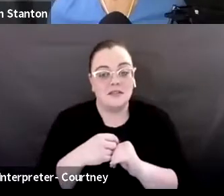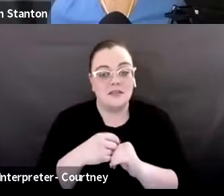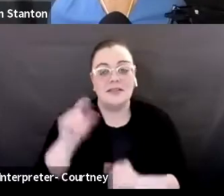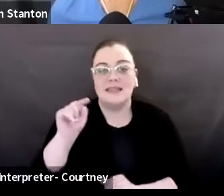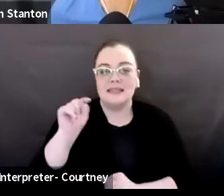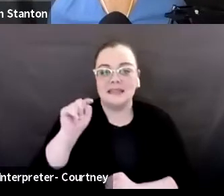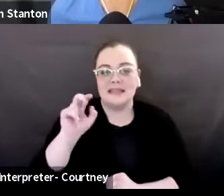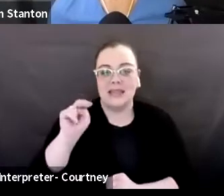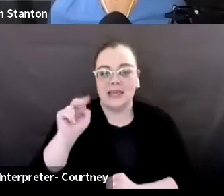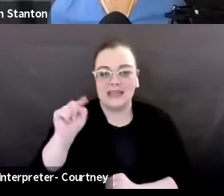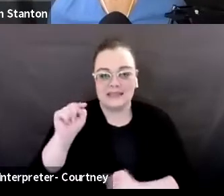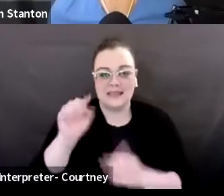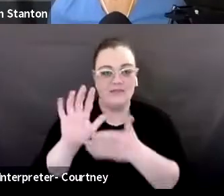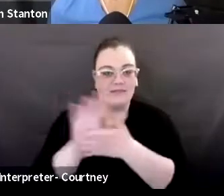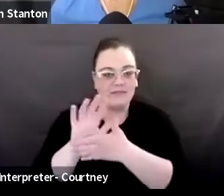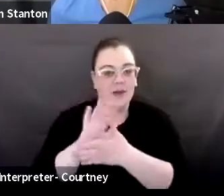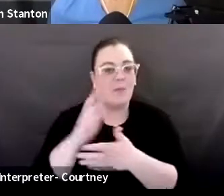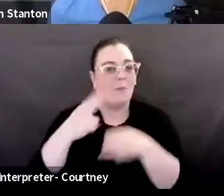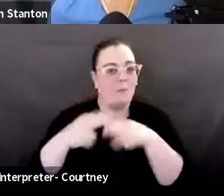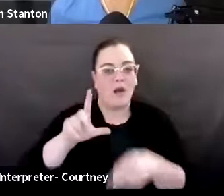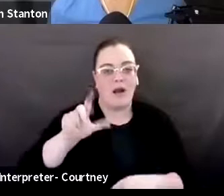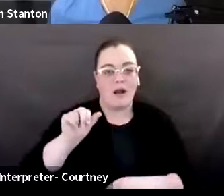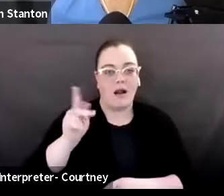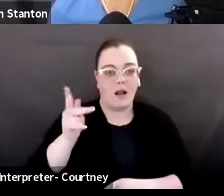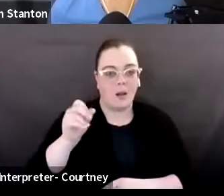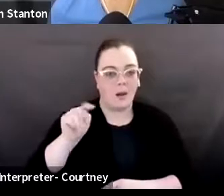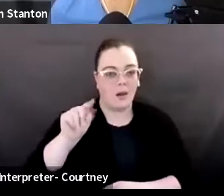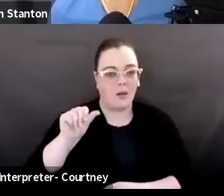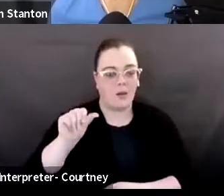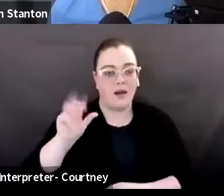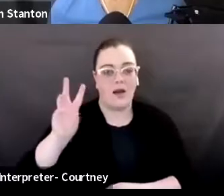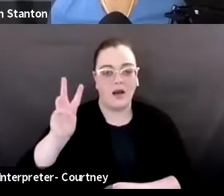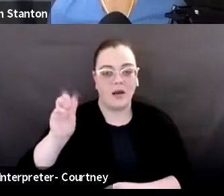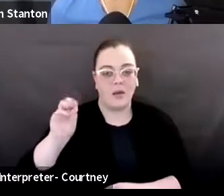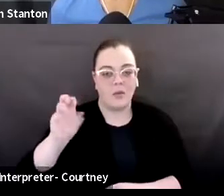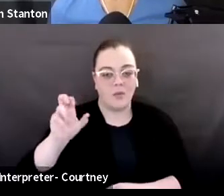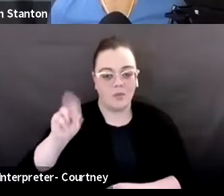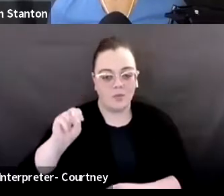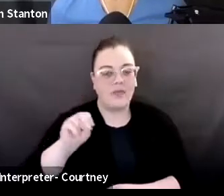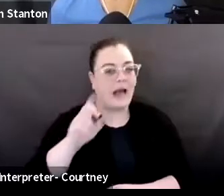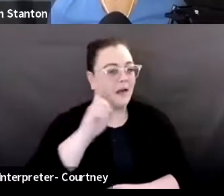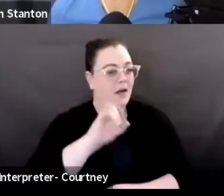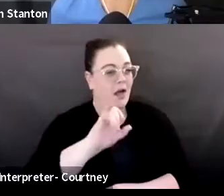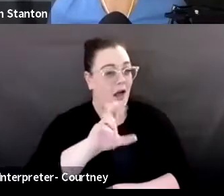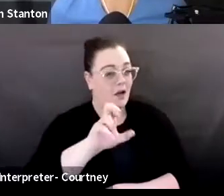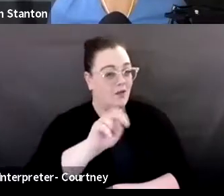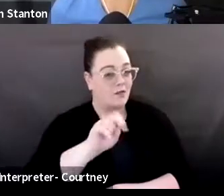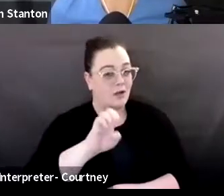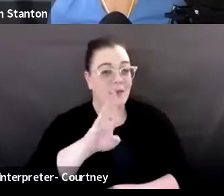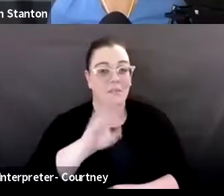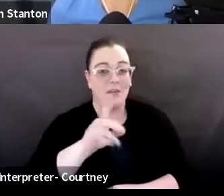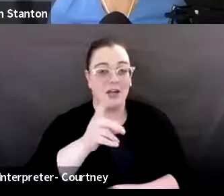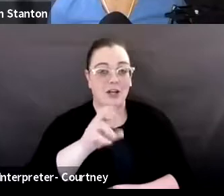TNT film called Lakota Woman. It was Irene Bedard in the lead. I think it was her first